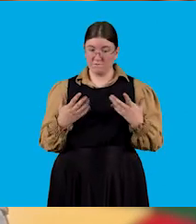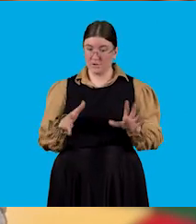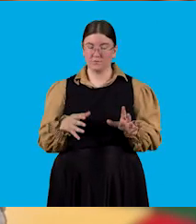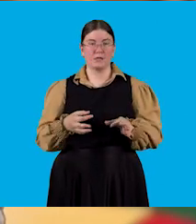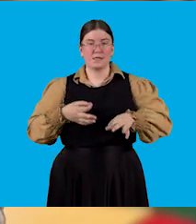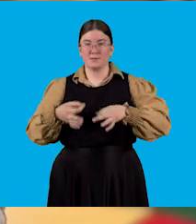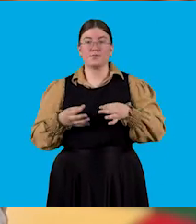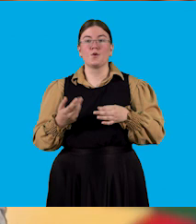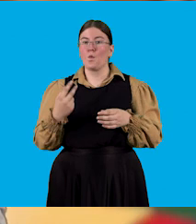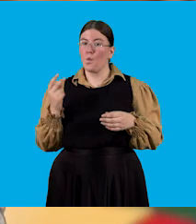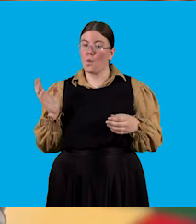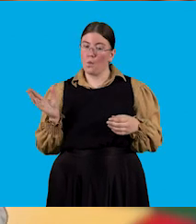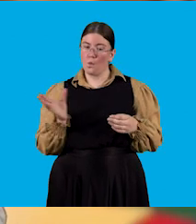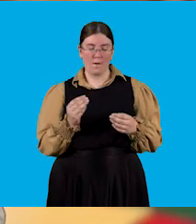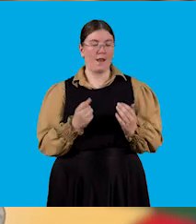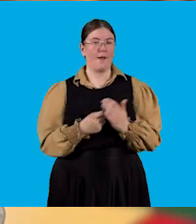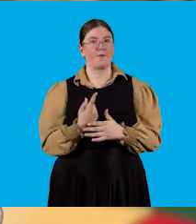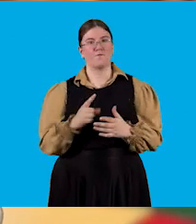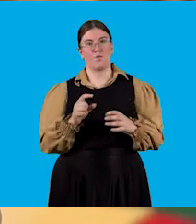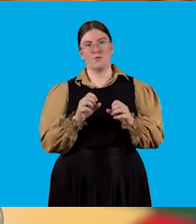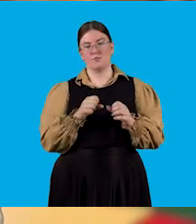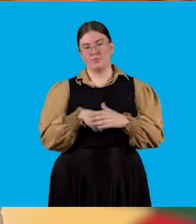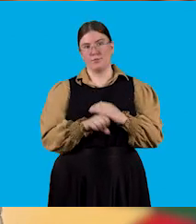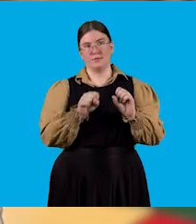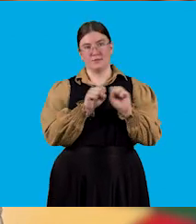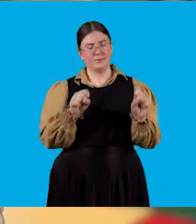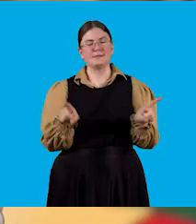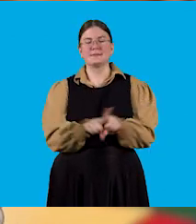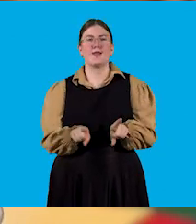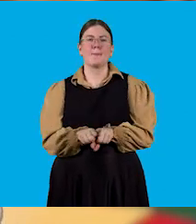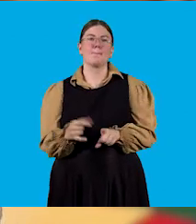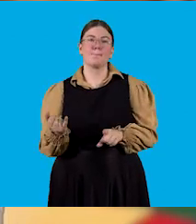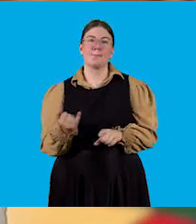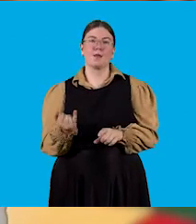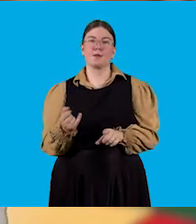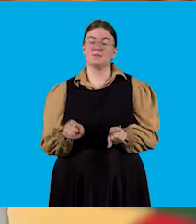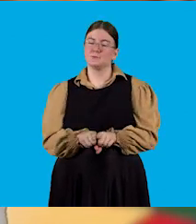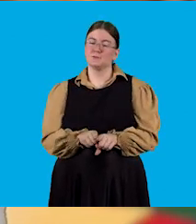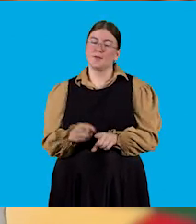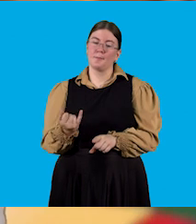all happening in a cycle, just like we learned about the life cycle, or revised or